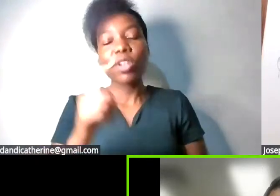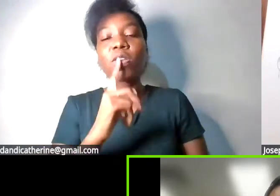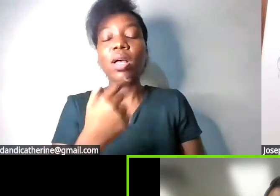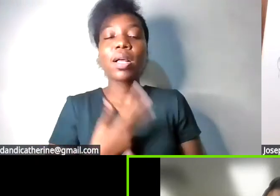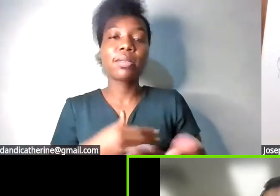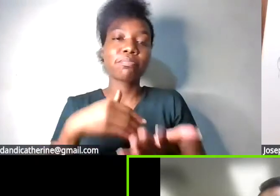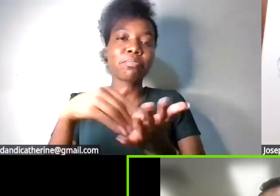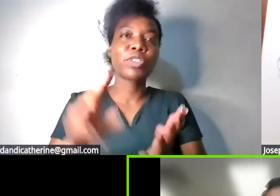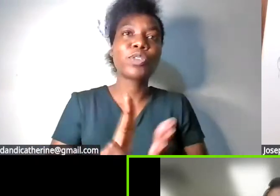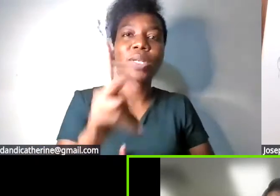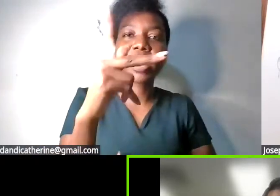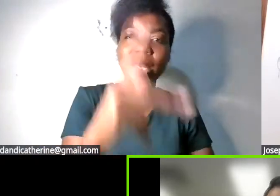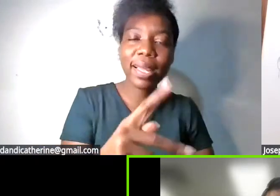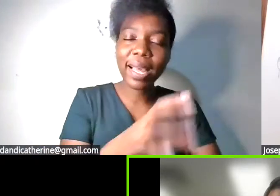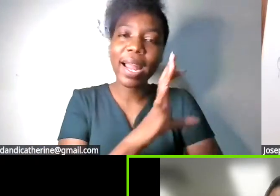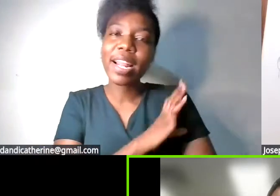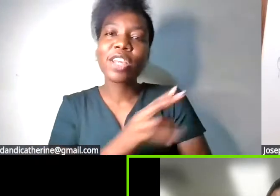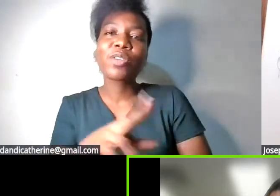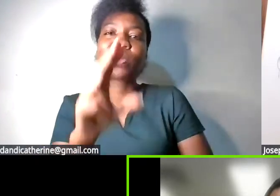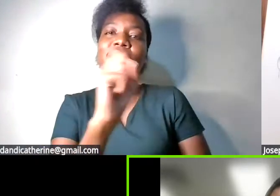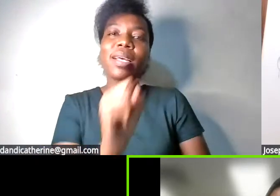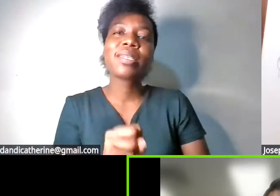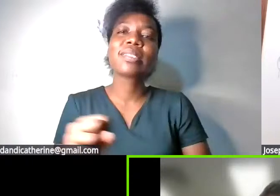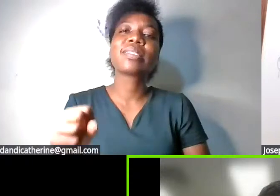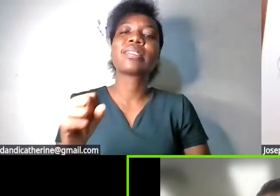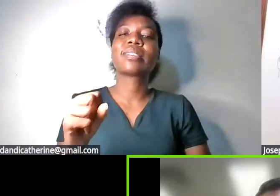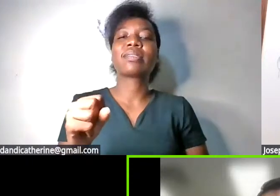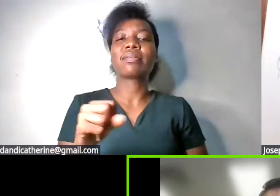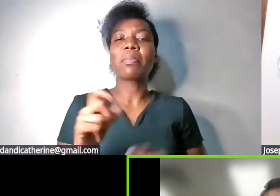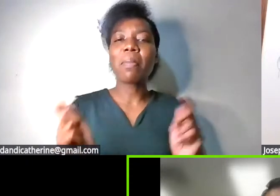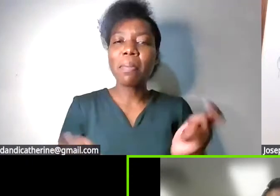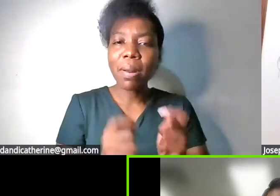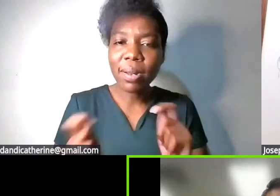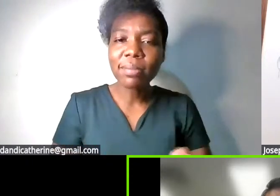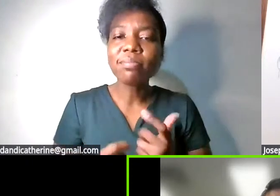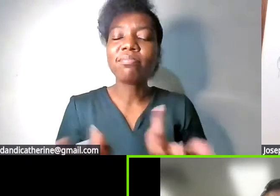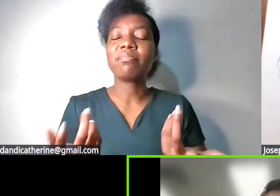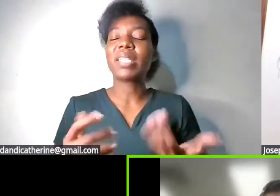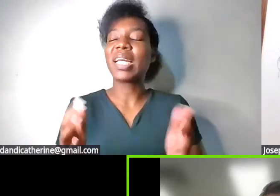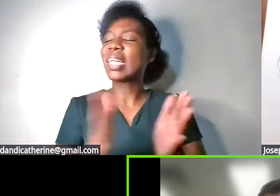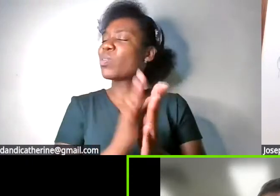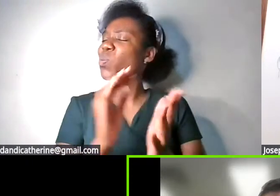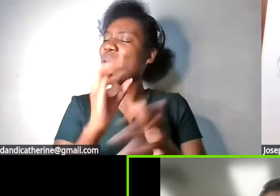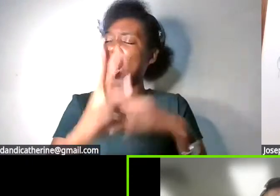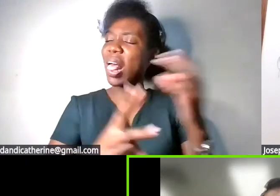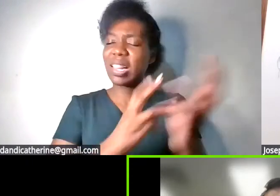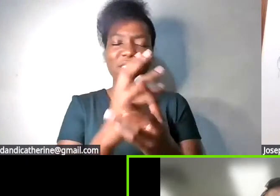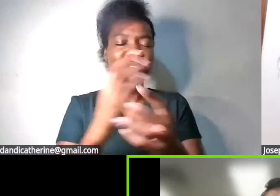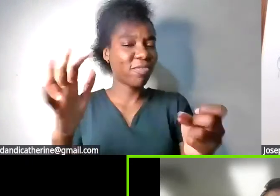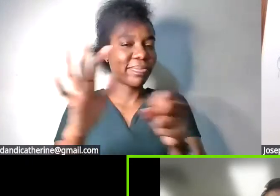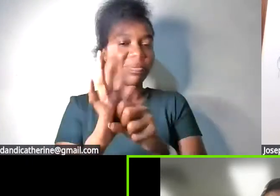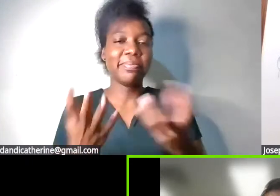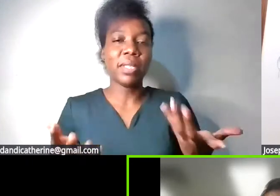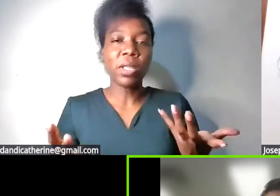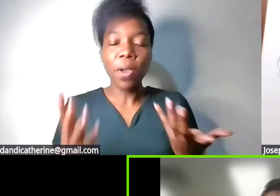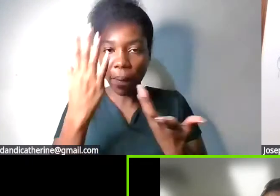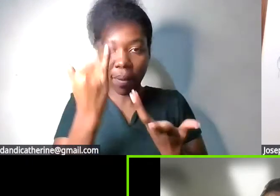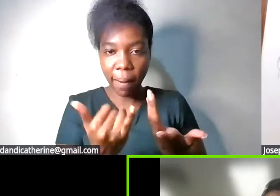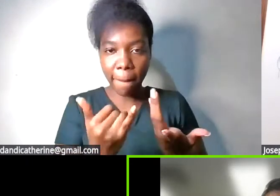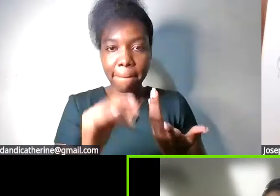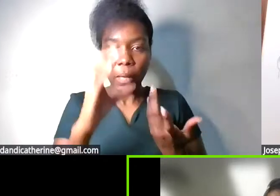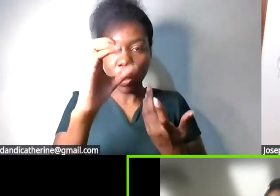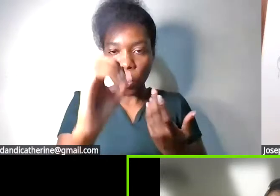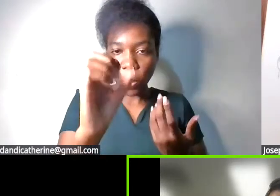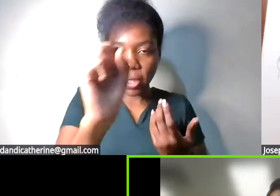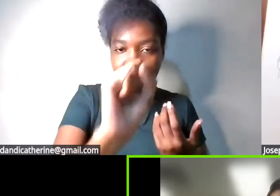UK, Canada, US, Malaysia, Indonesia, Singapore, around the world. And I mean that because the OSSD program,